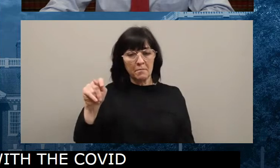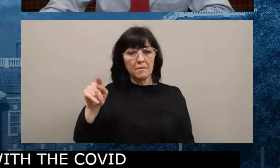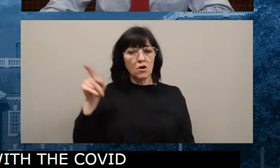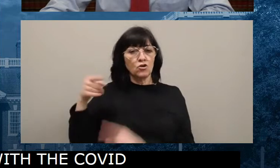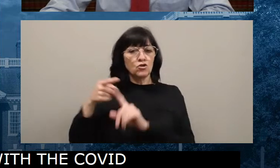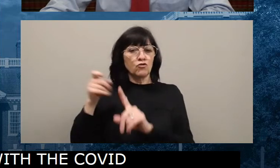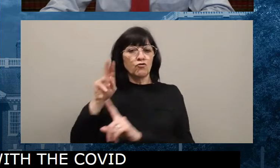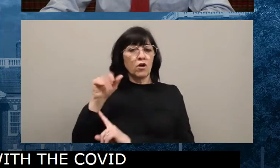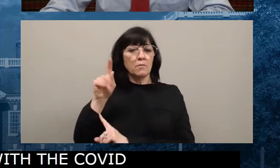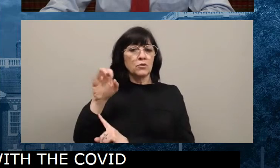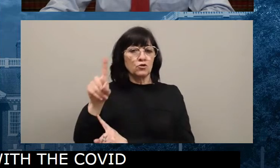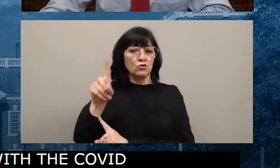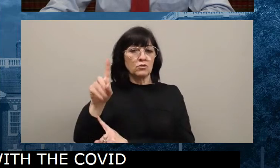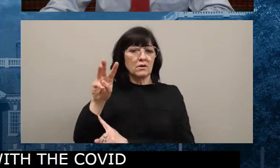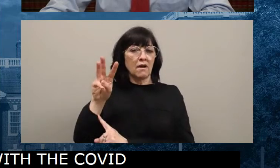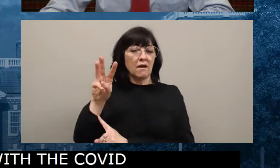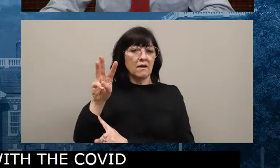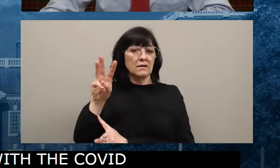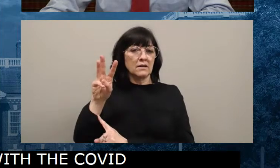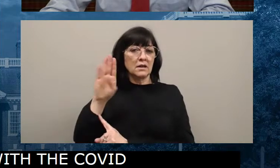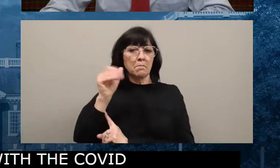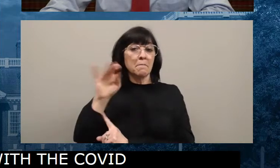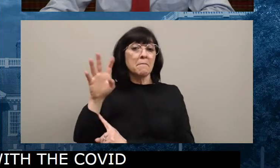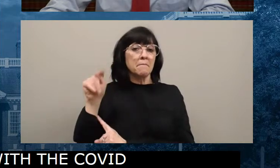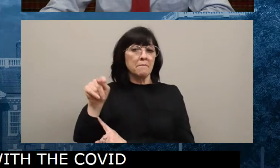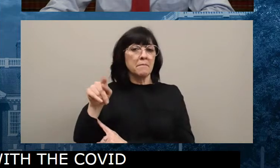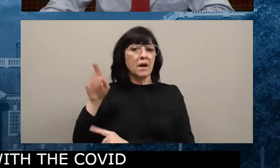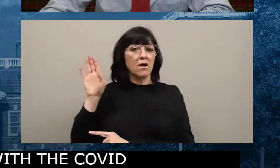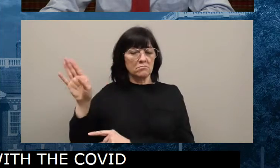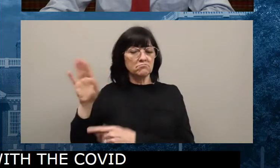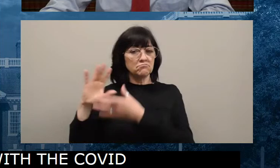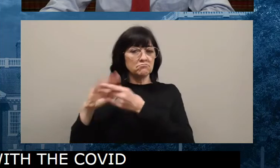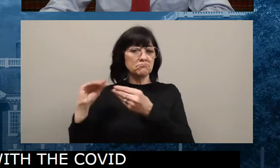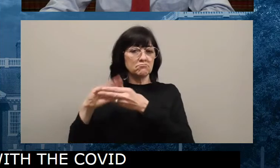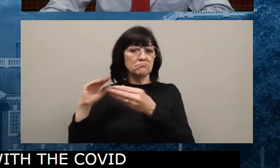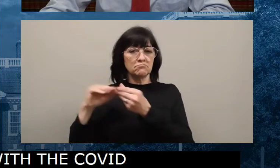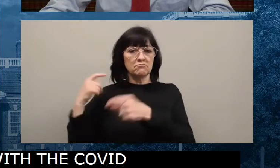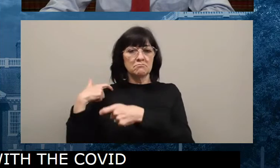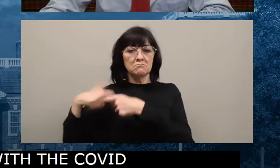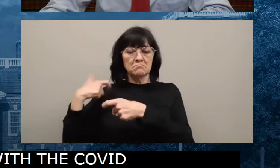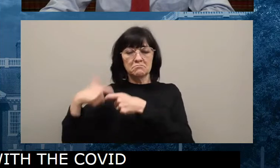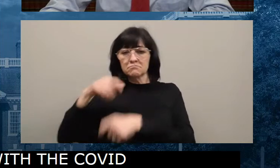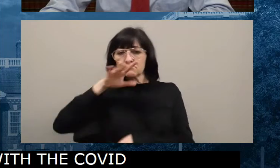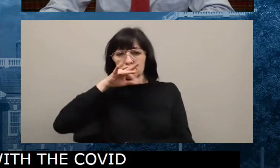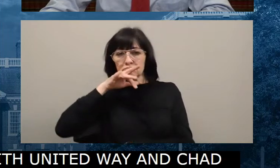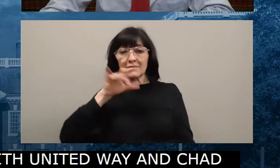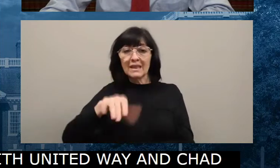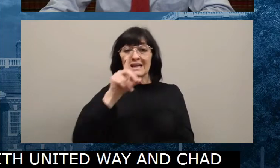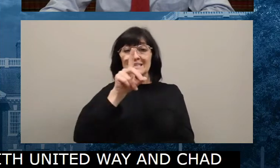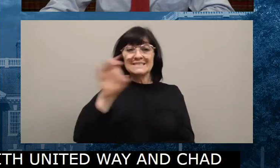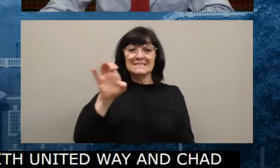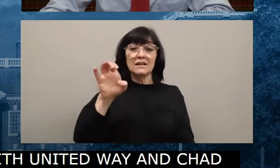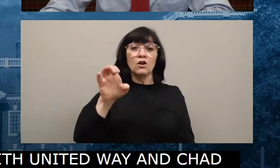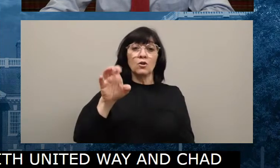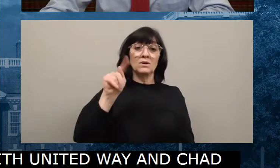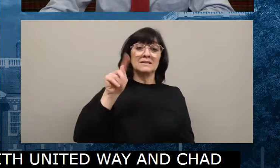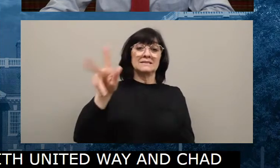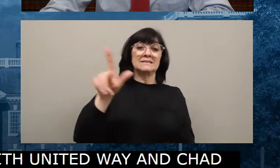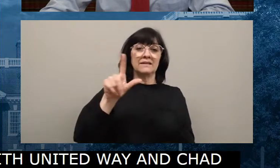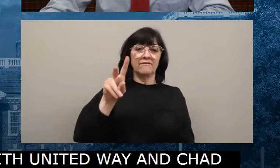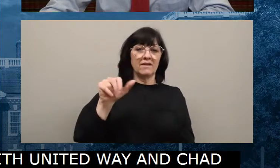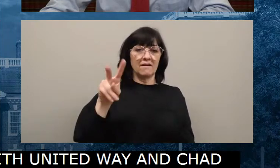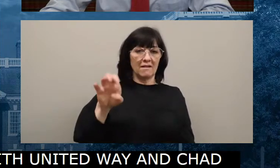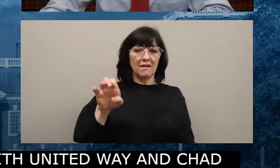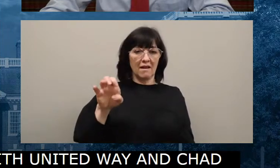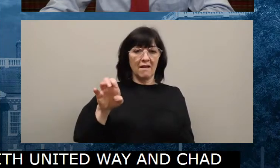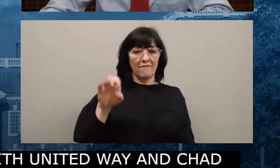and Chad Robinson, doing a great job with the Food Bank of Delaware. Watch DETV Live, Big Ivan Thomas